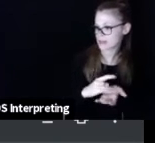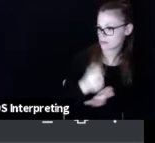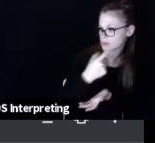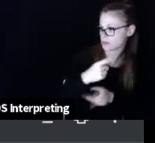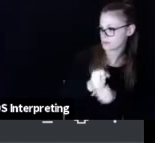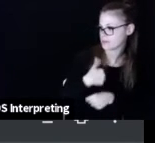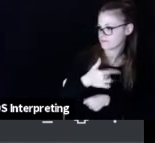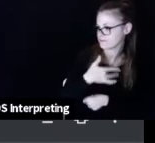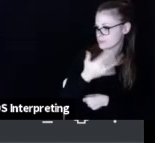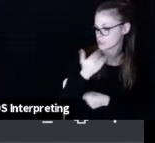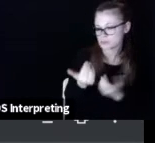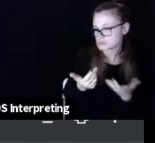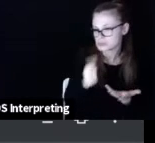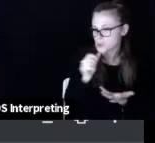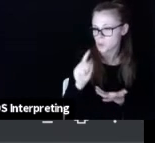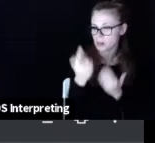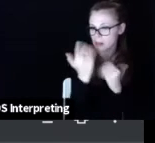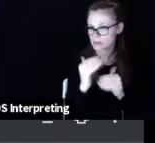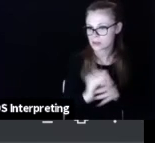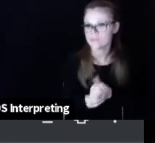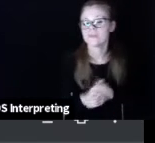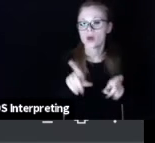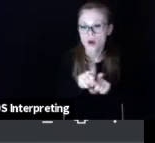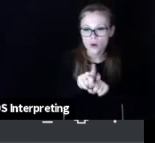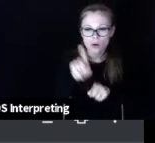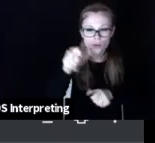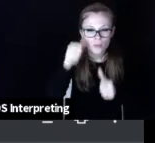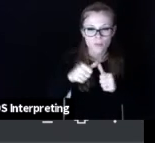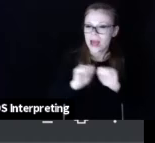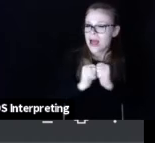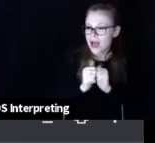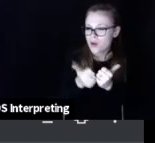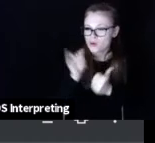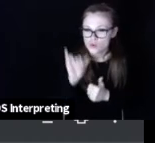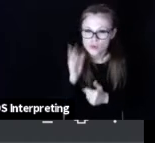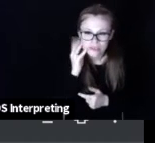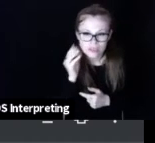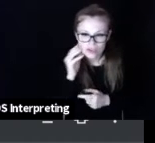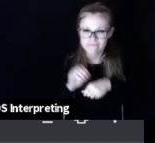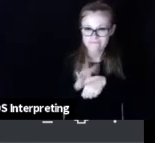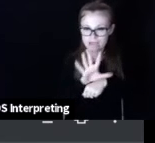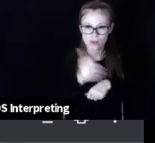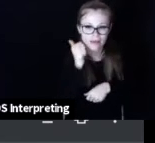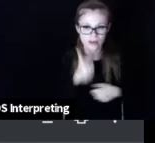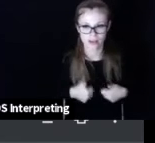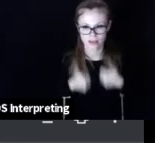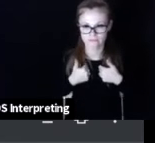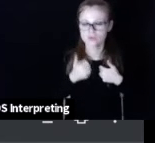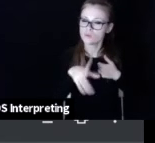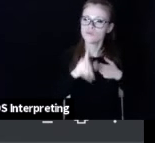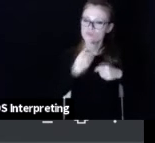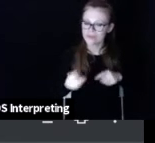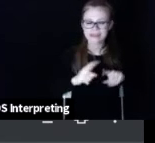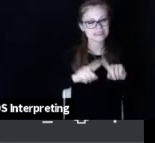and then the other thing to really keep in mind is how these symptoms are affecting your daily life. So it's a really different thing if I